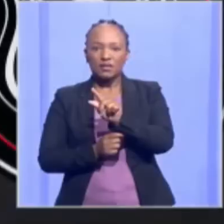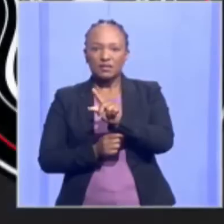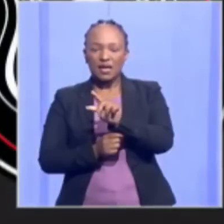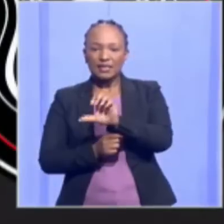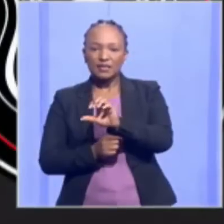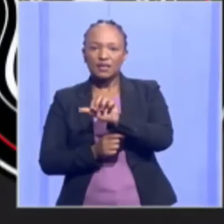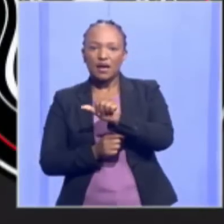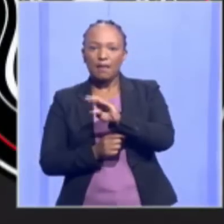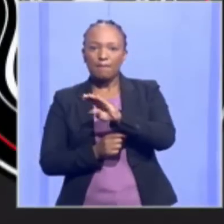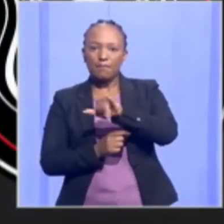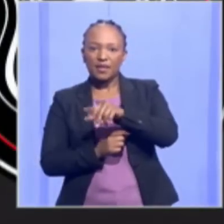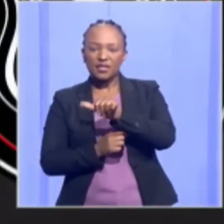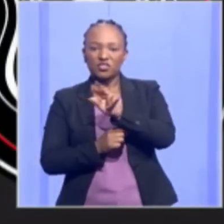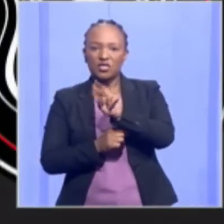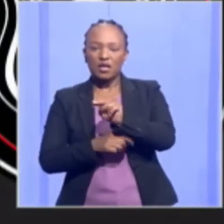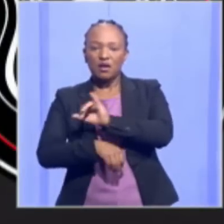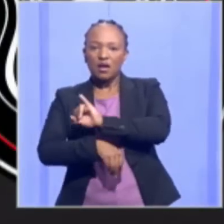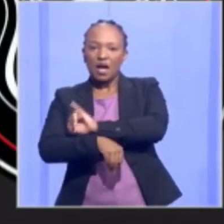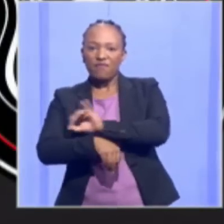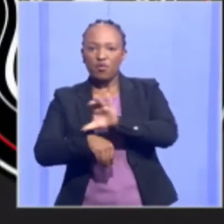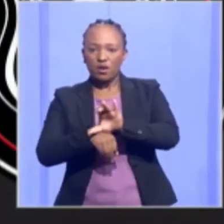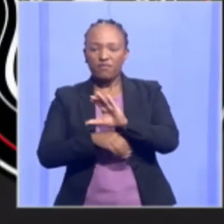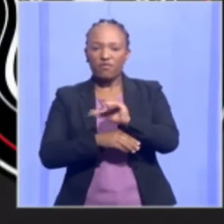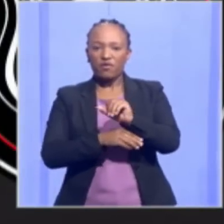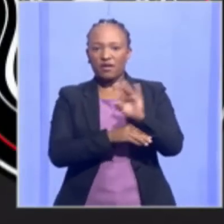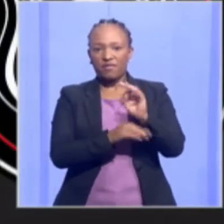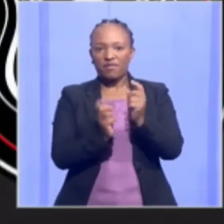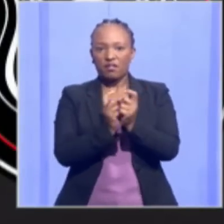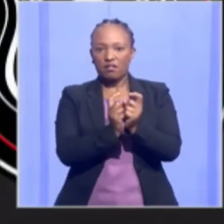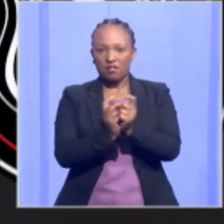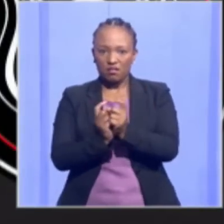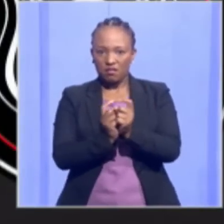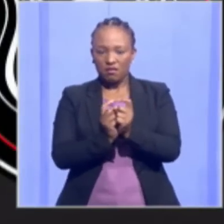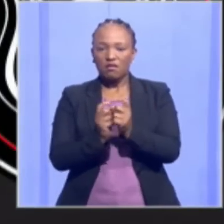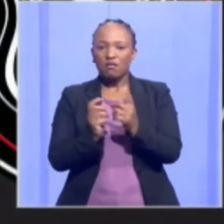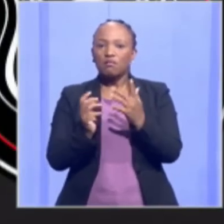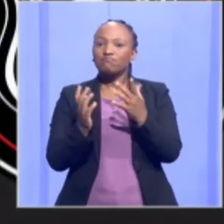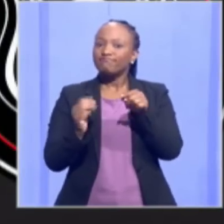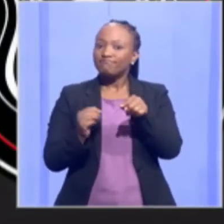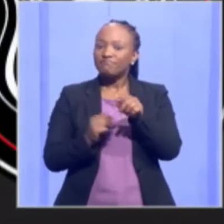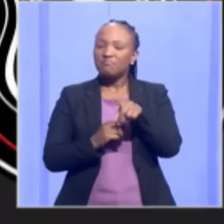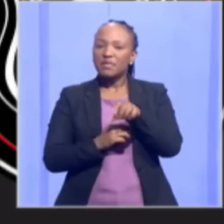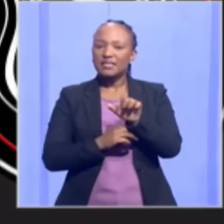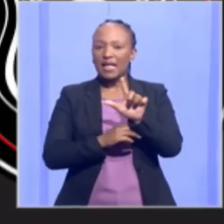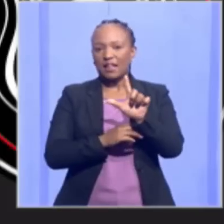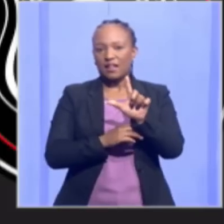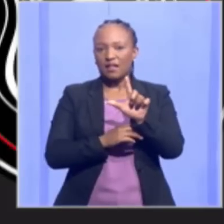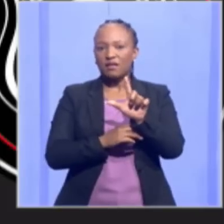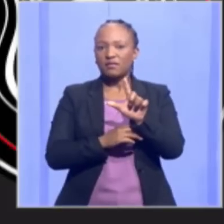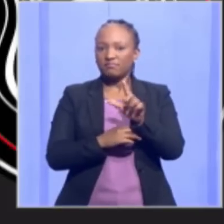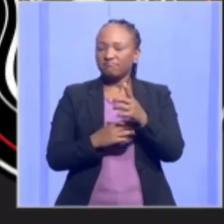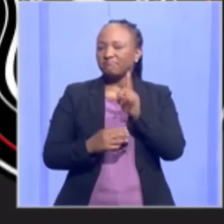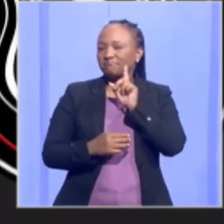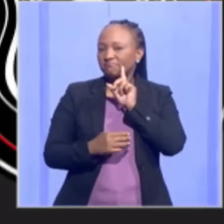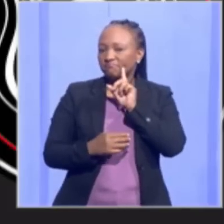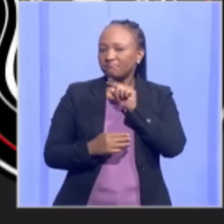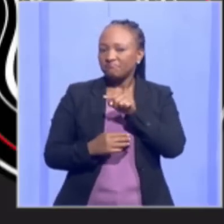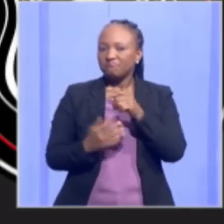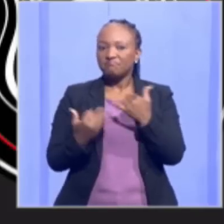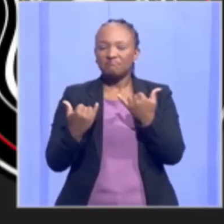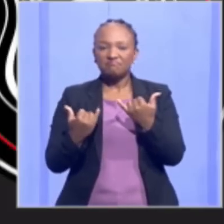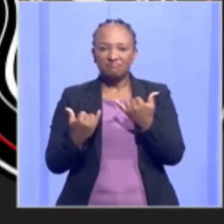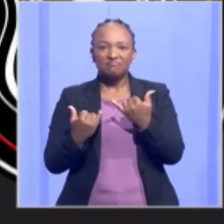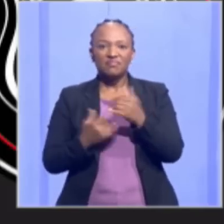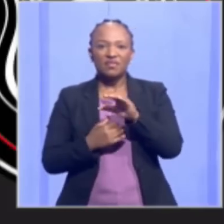Coast hosane papading ya Kefa. Ho latela papadi ya Pirates sehleng sena sa PSL ho bona leeto la yona